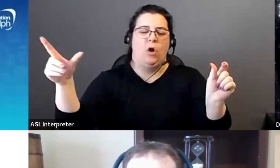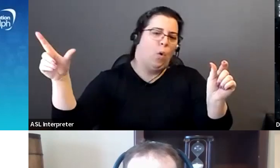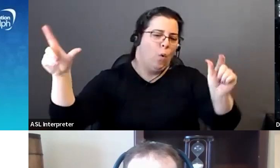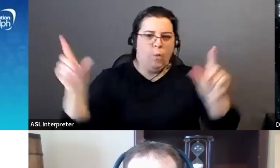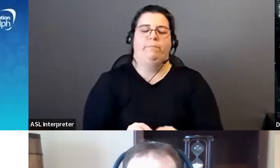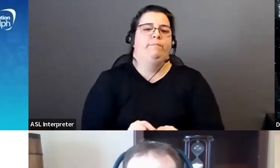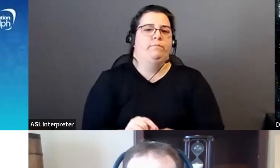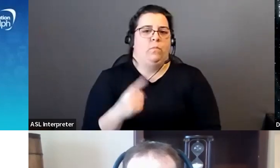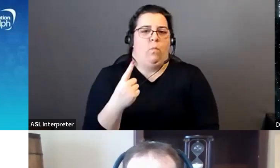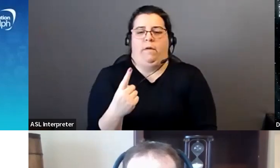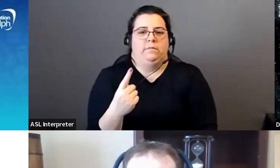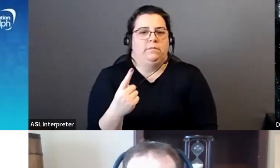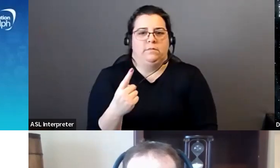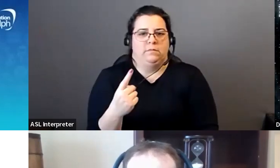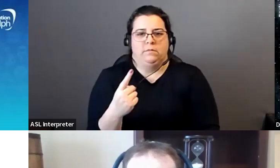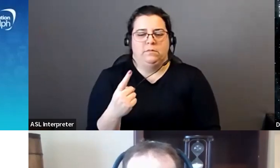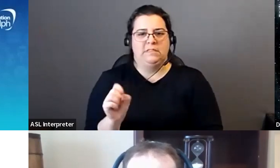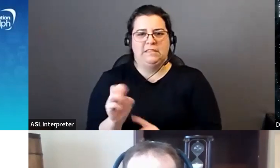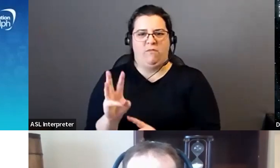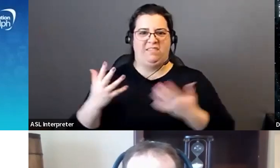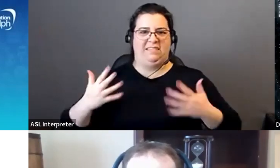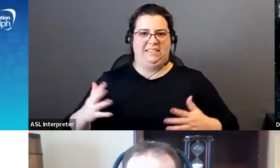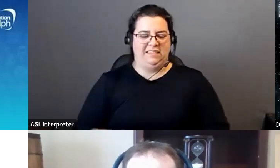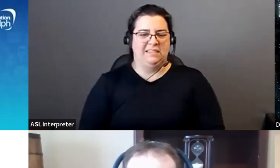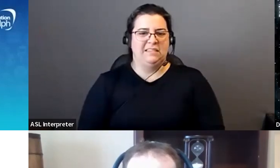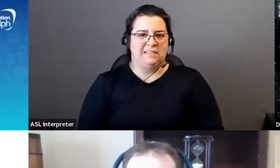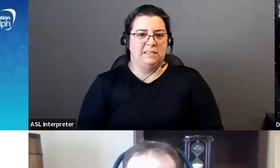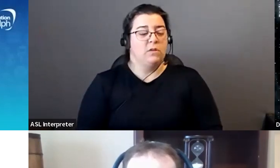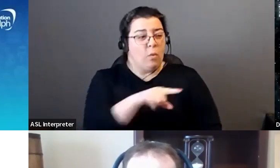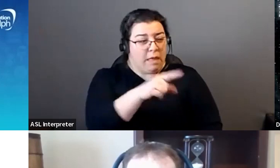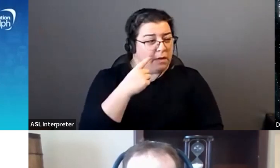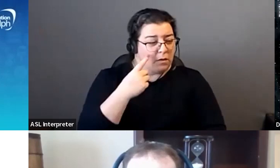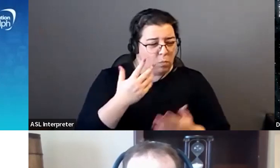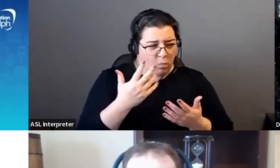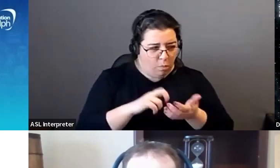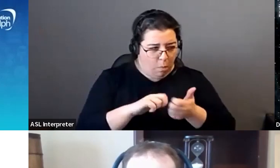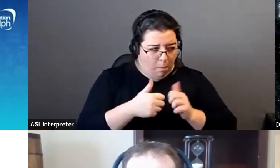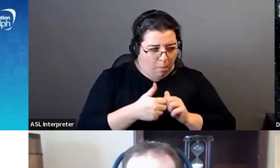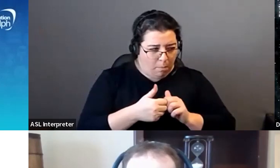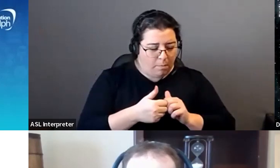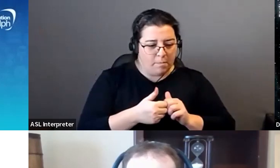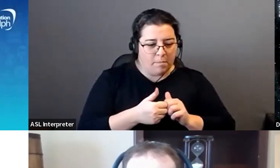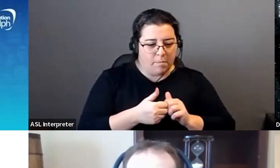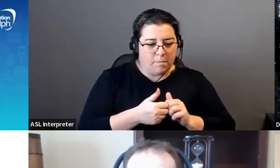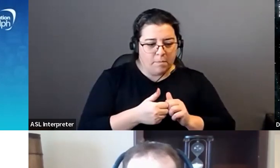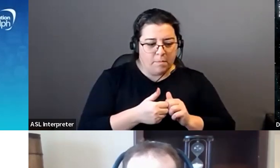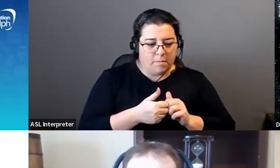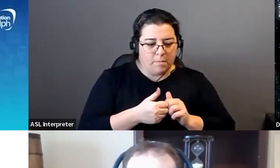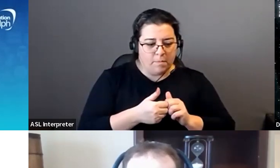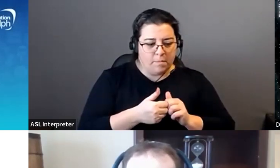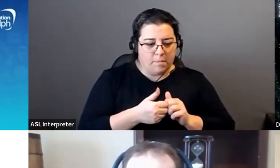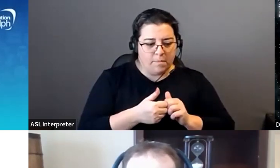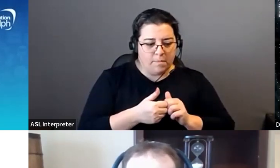there very much thinking it's a Wi-Fi. Okay. But I'm hoping to get an email from you, and we'll take some